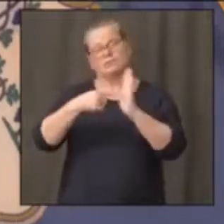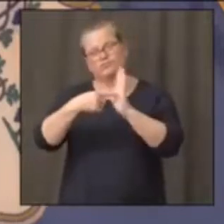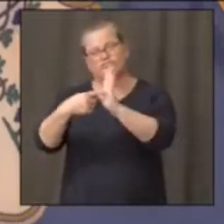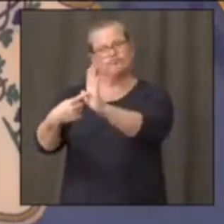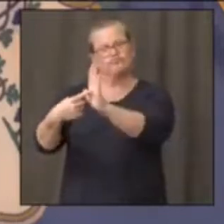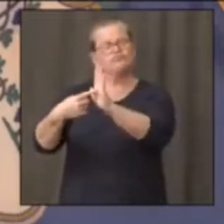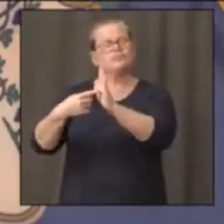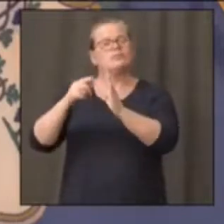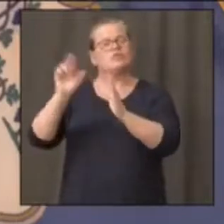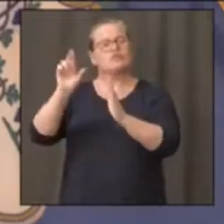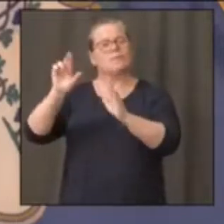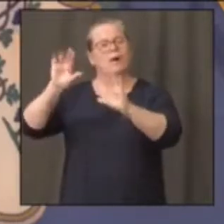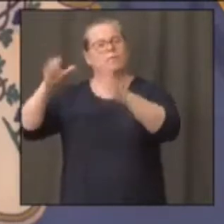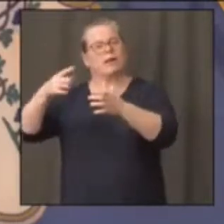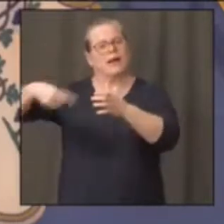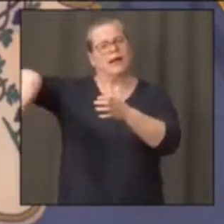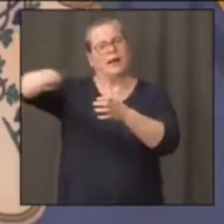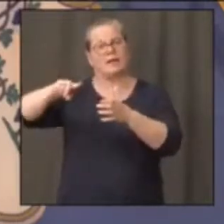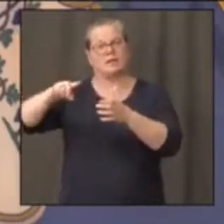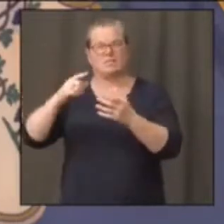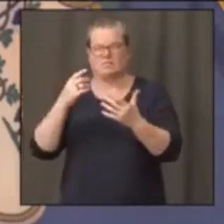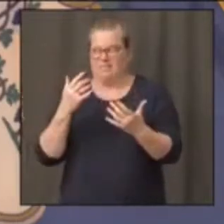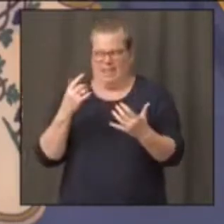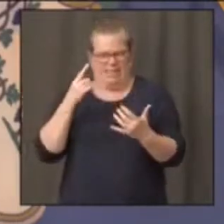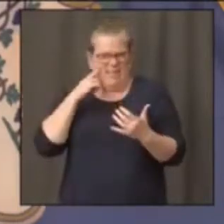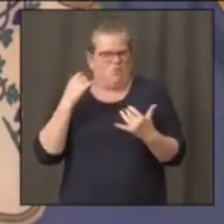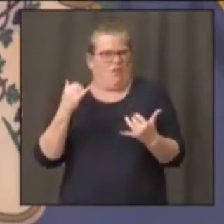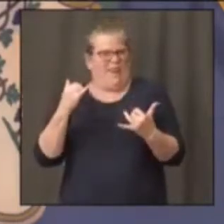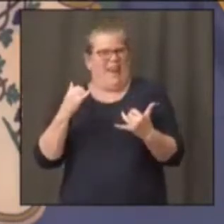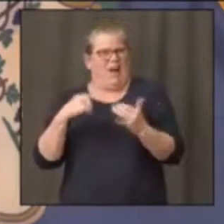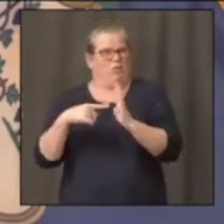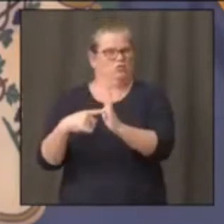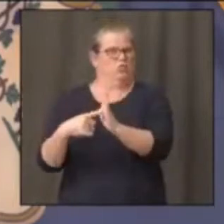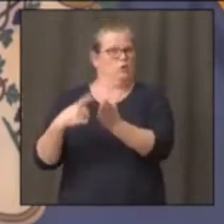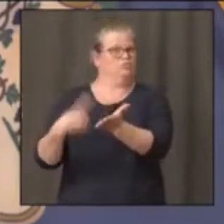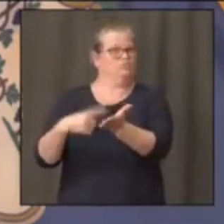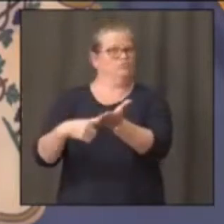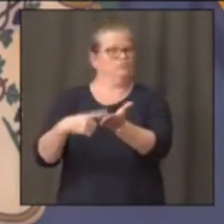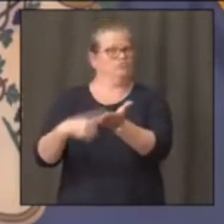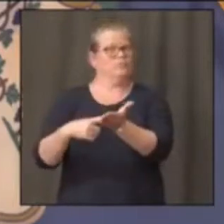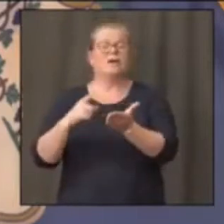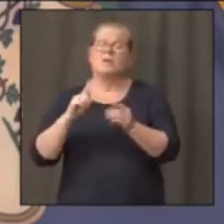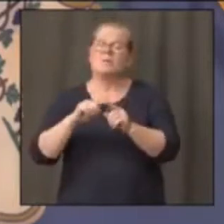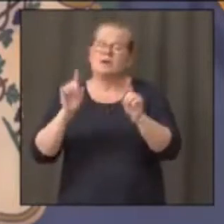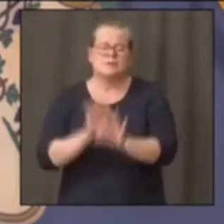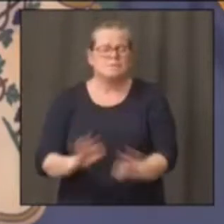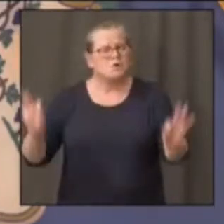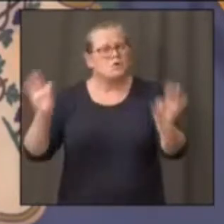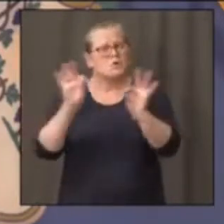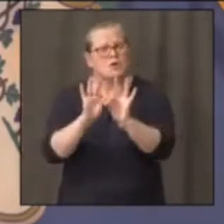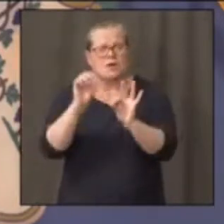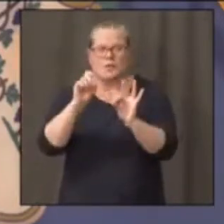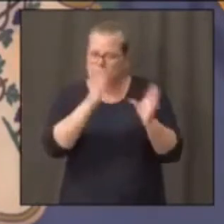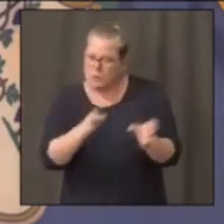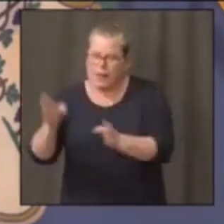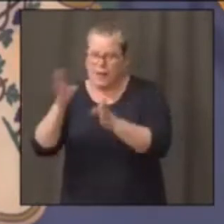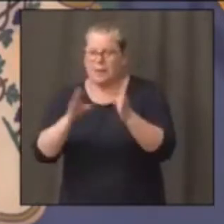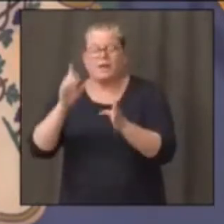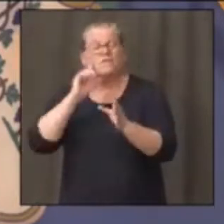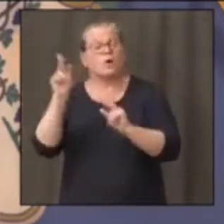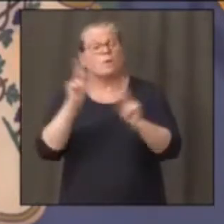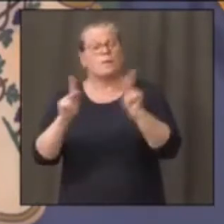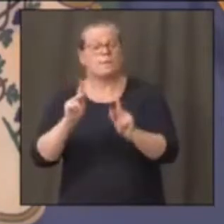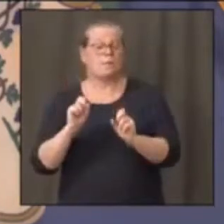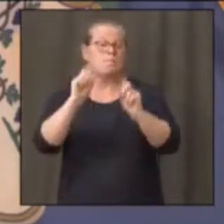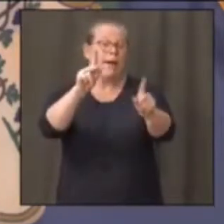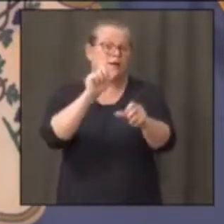we can get our economy back to a glide path where people can safely get back to work, Renters know that they have a place to stay and we can take